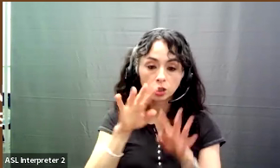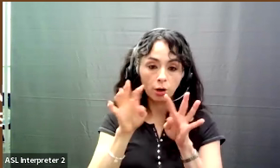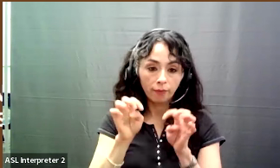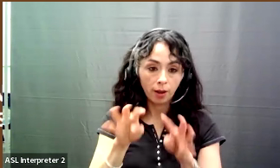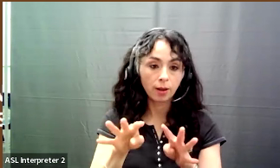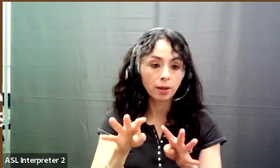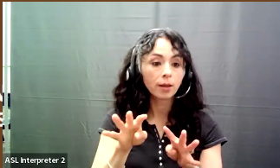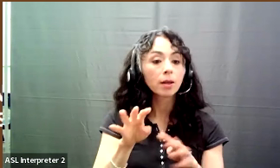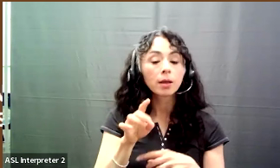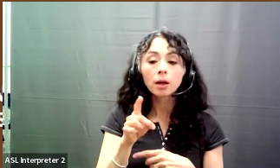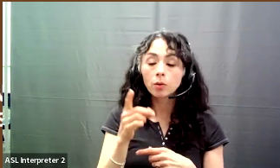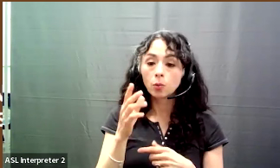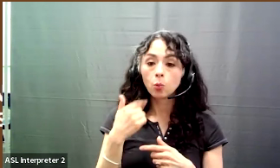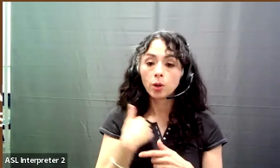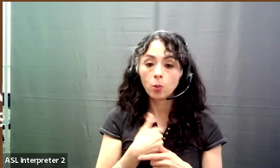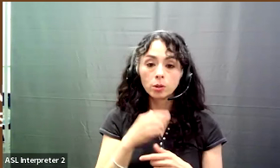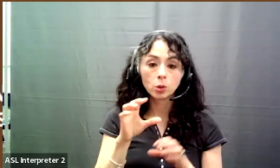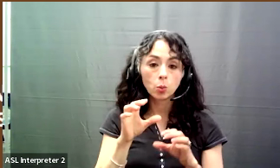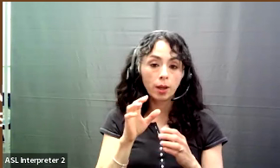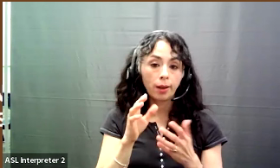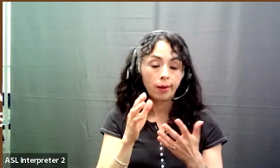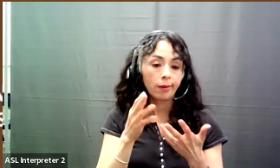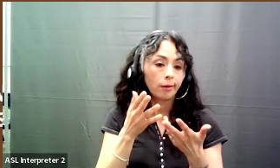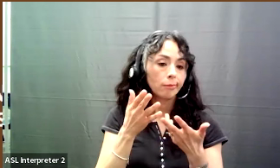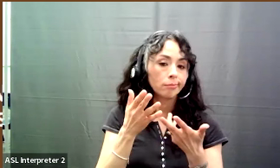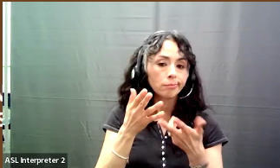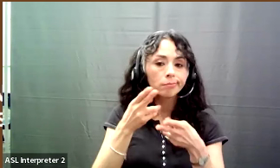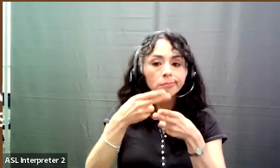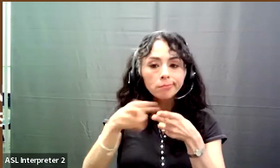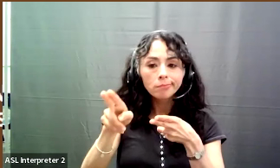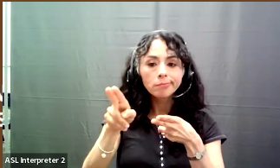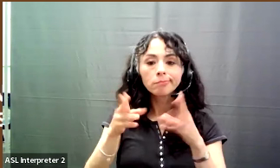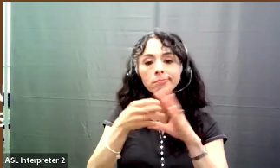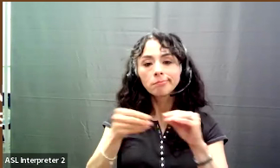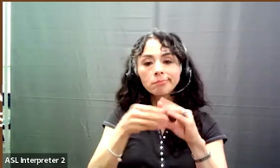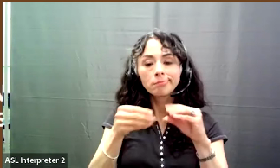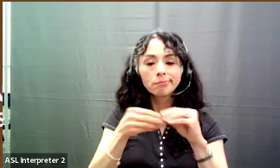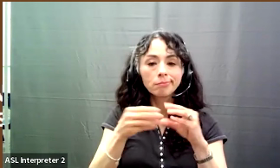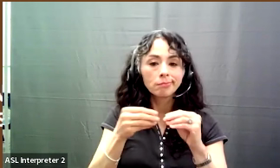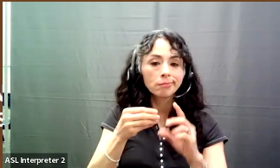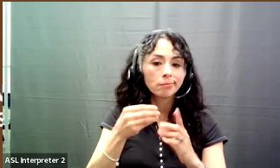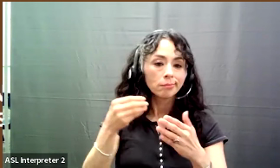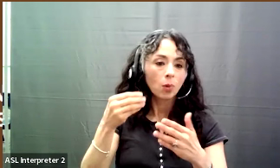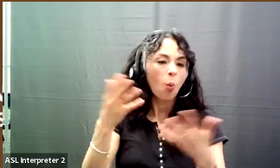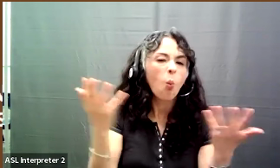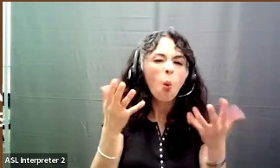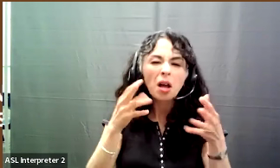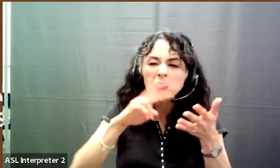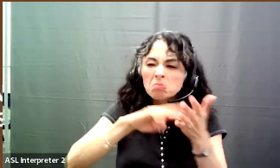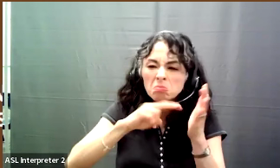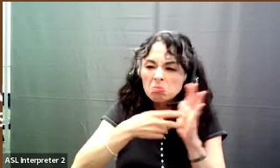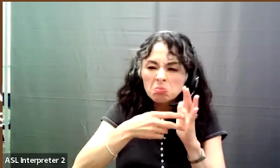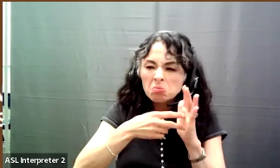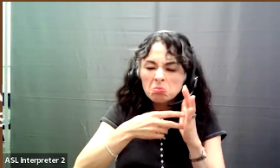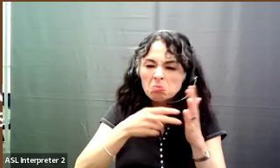that, we are going to tell you a little bit of a history of what this is